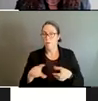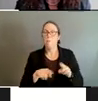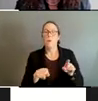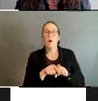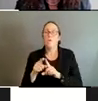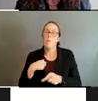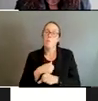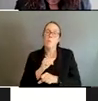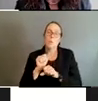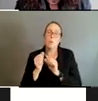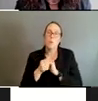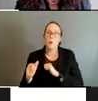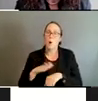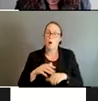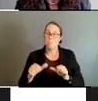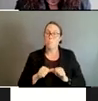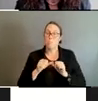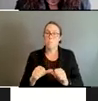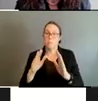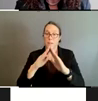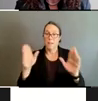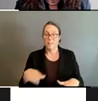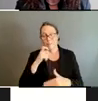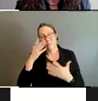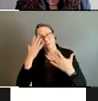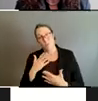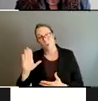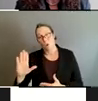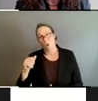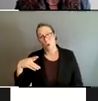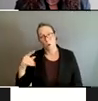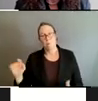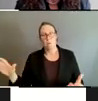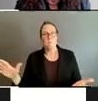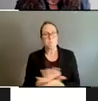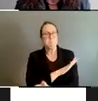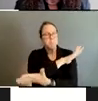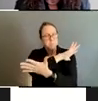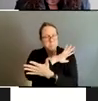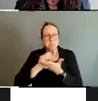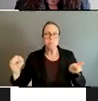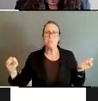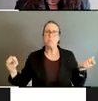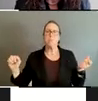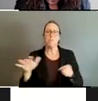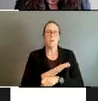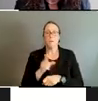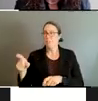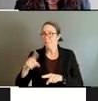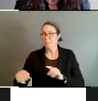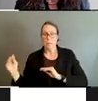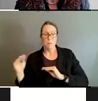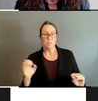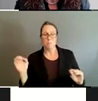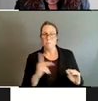permanent housing options, because unfortunately her apartment was completely destroyed and she's not going to be able to go back to it. And